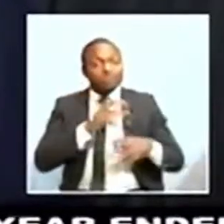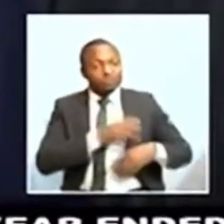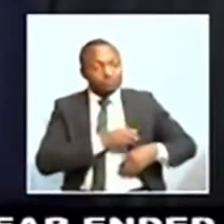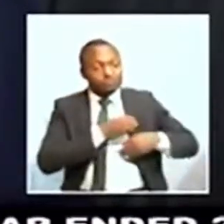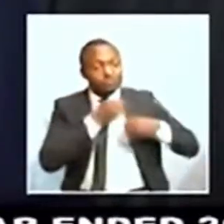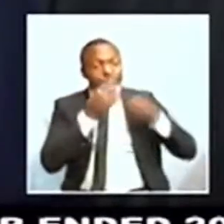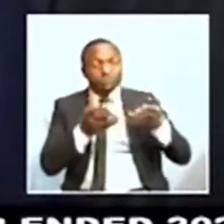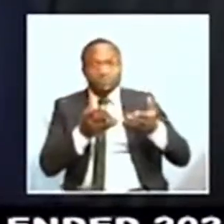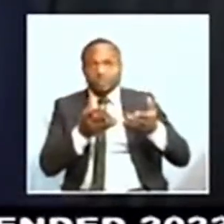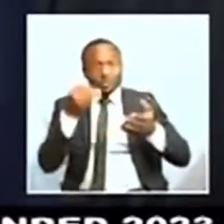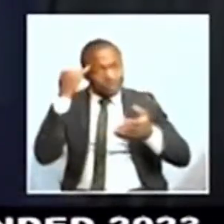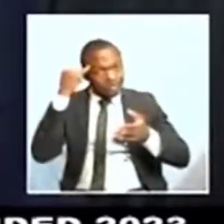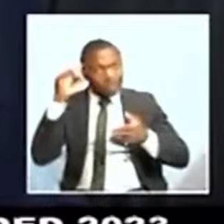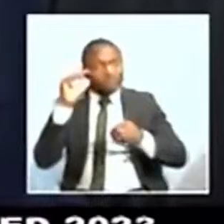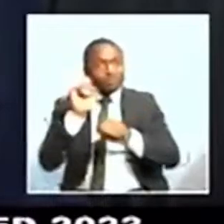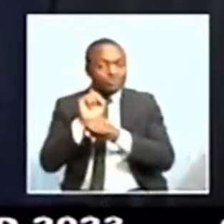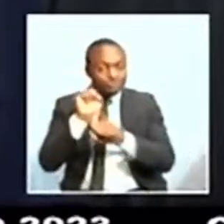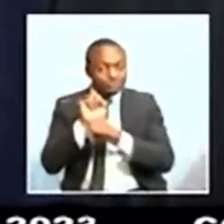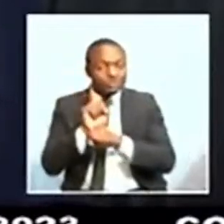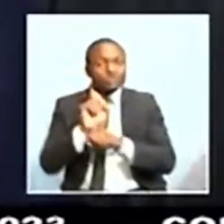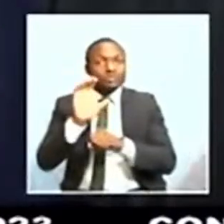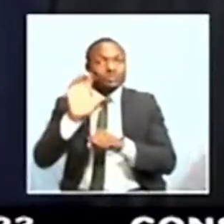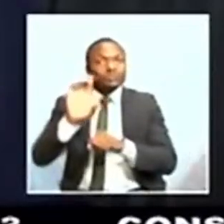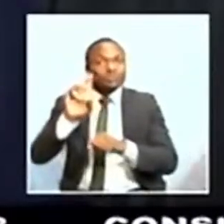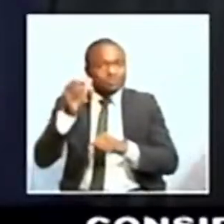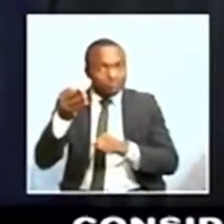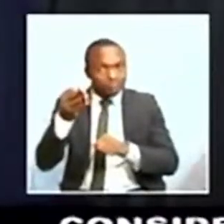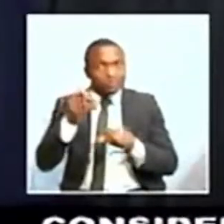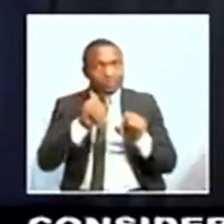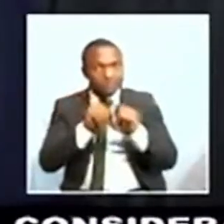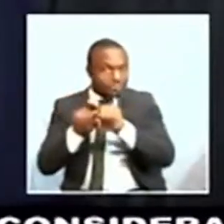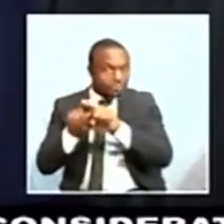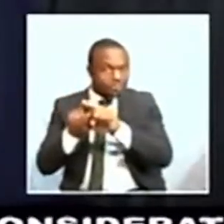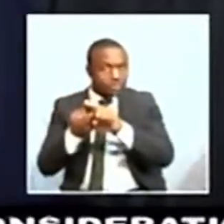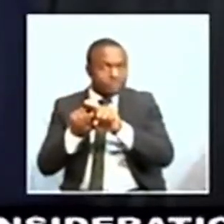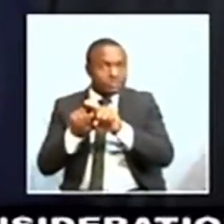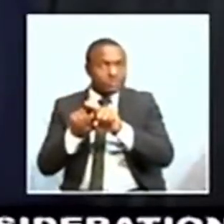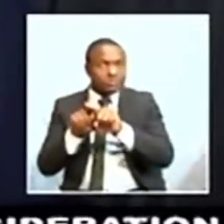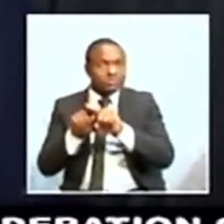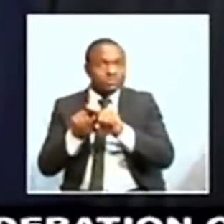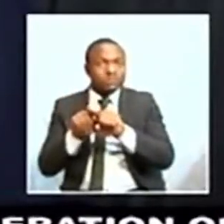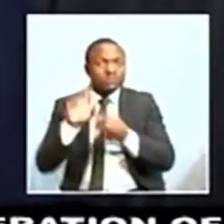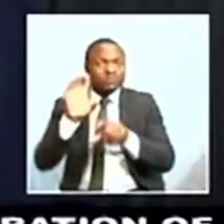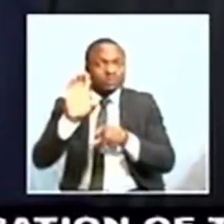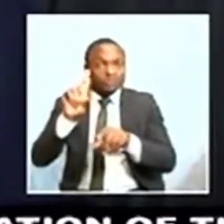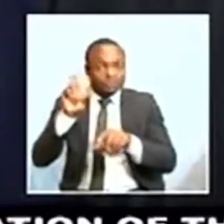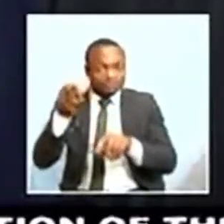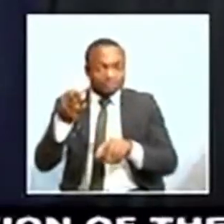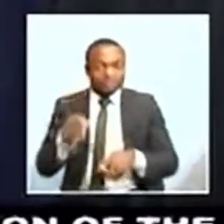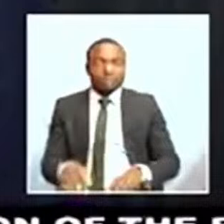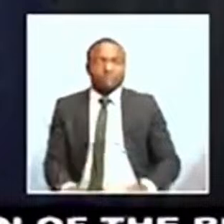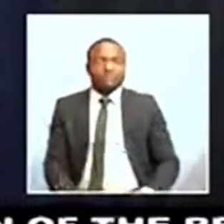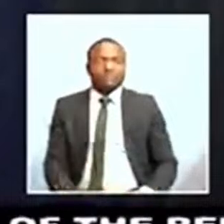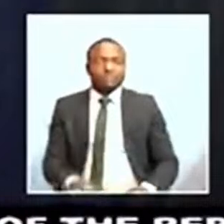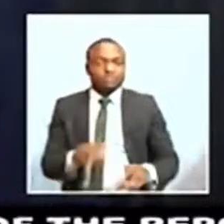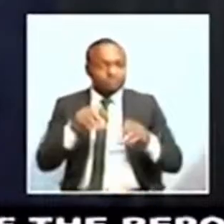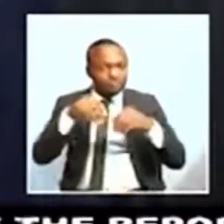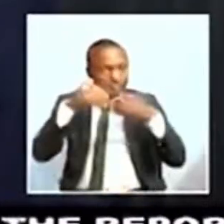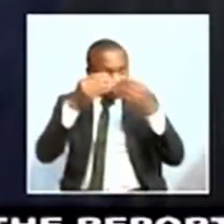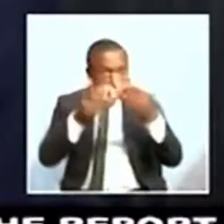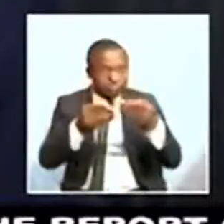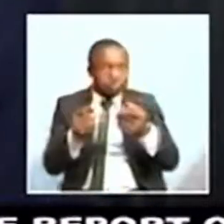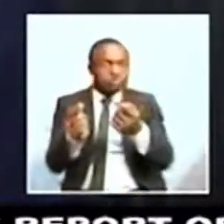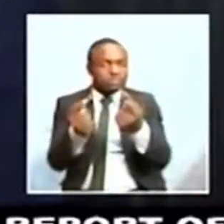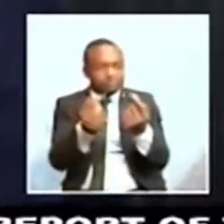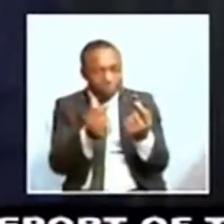opinion of both operations for CDF as well as CDF. So we gave a